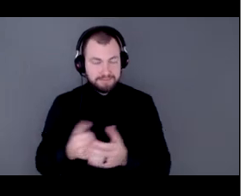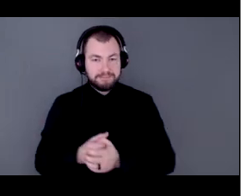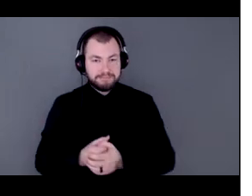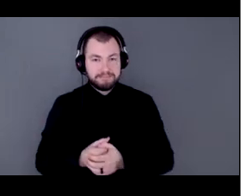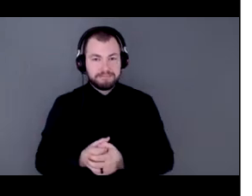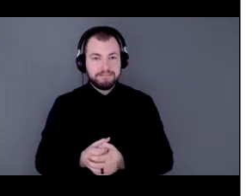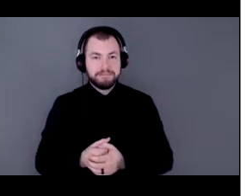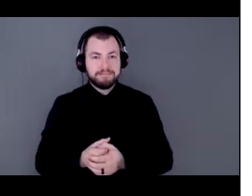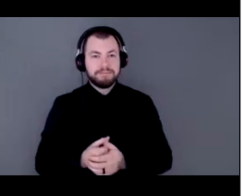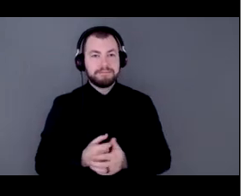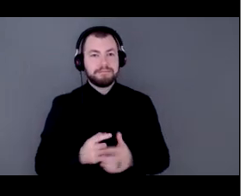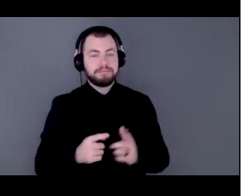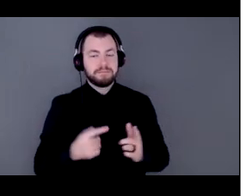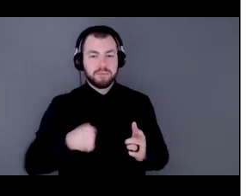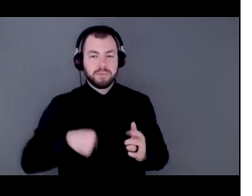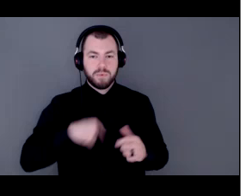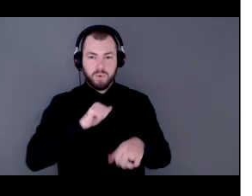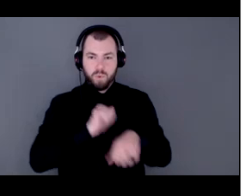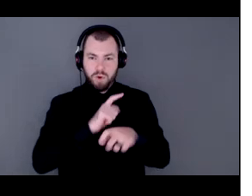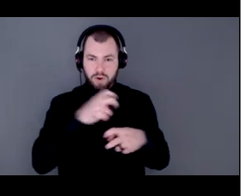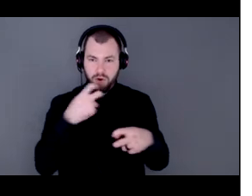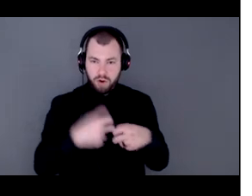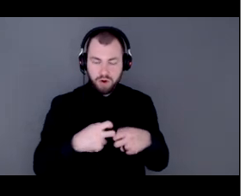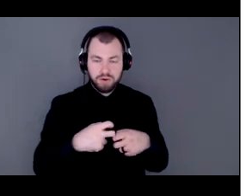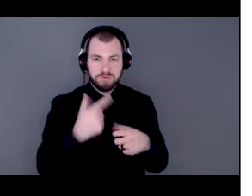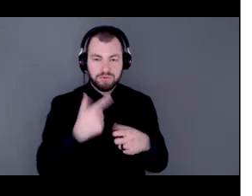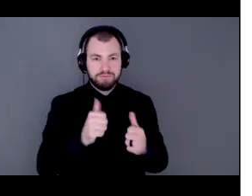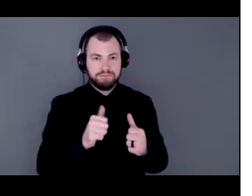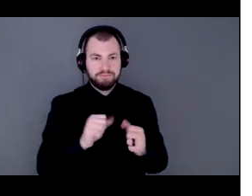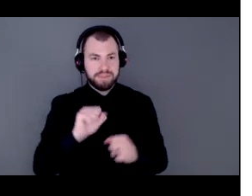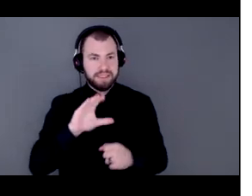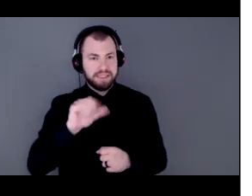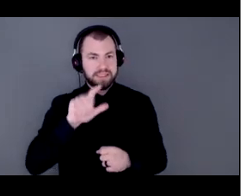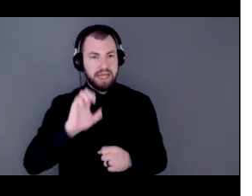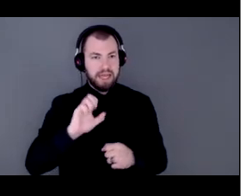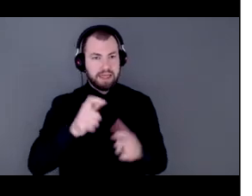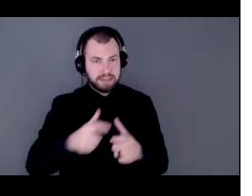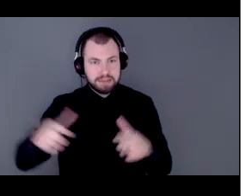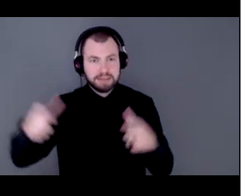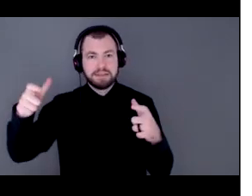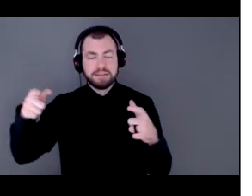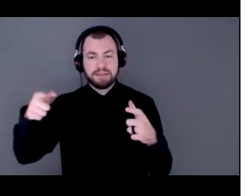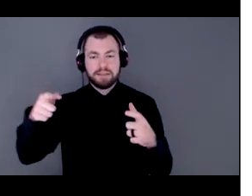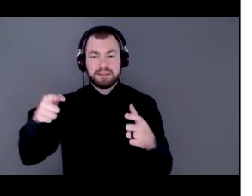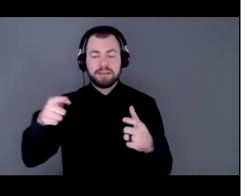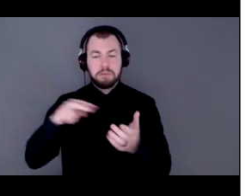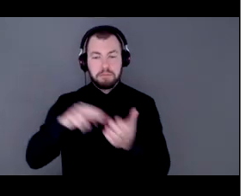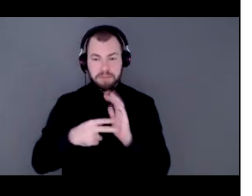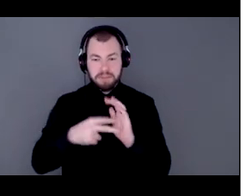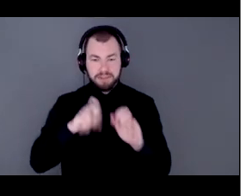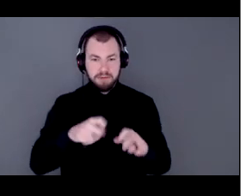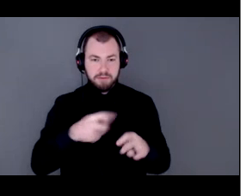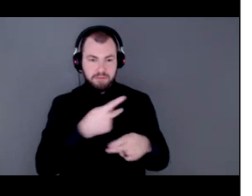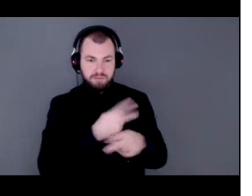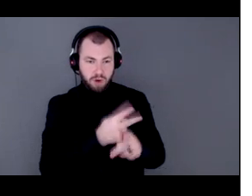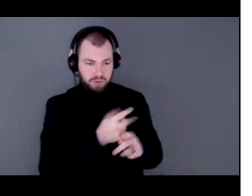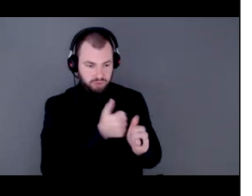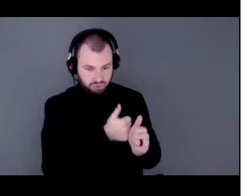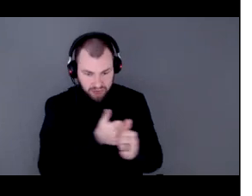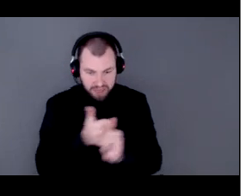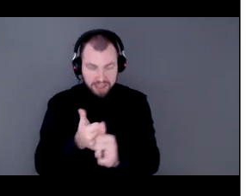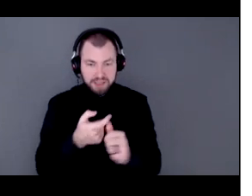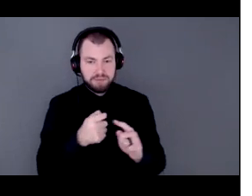have worked very hard to scale. And scaling means that you need to be able to track your product all the way from the point in which you get a